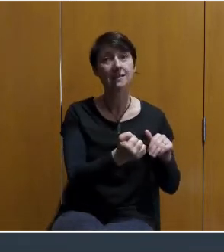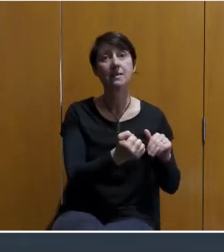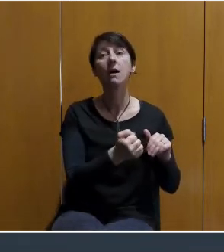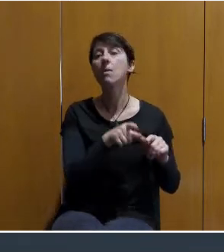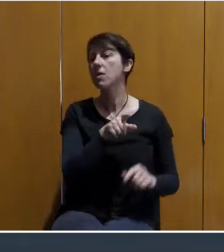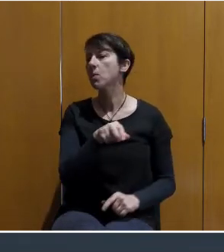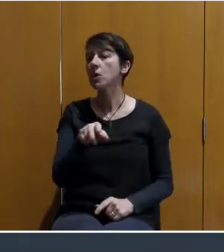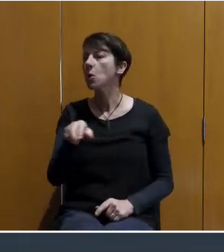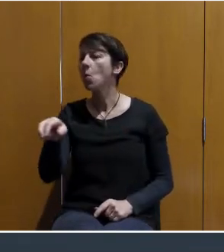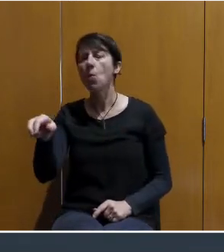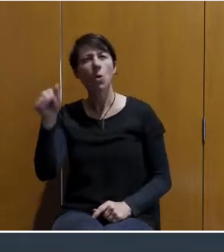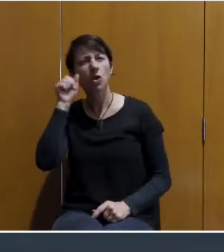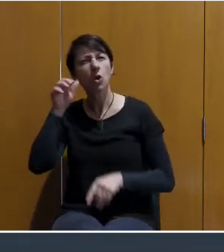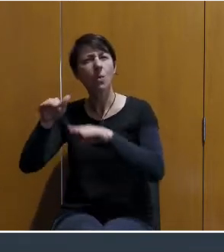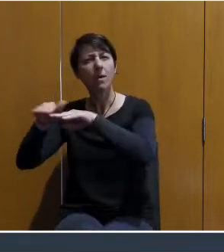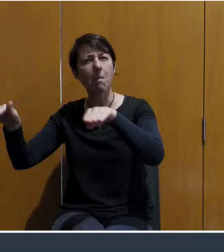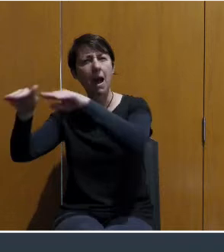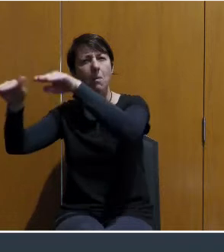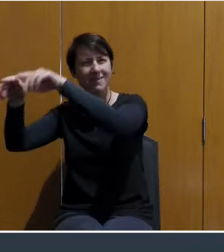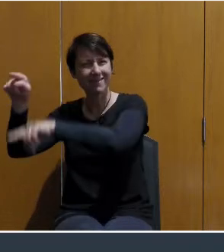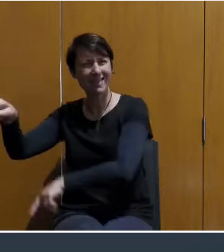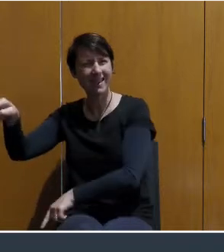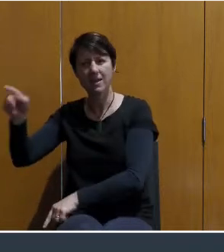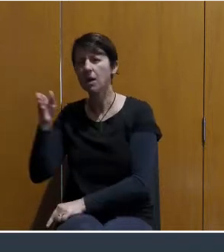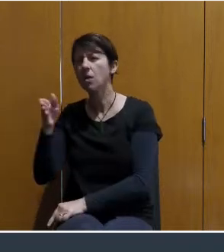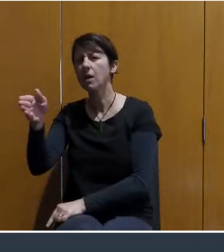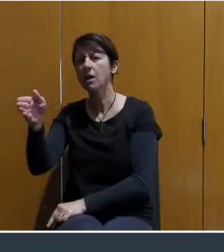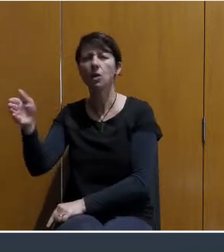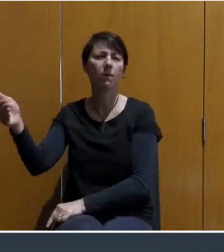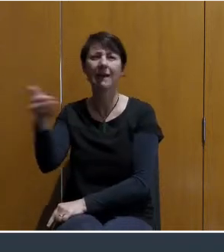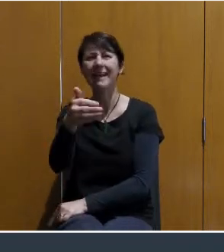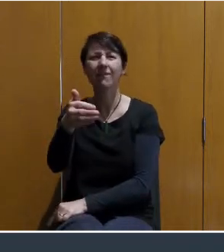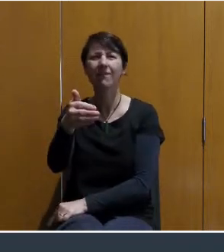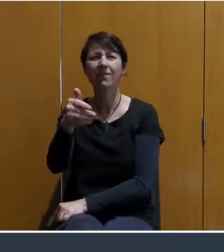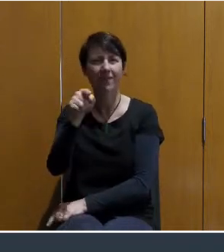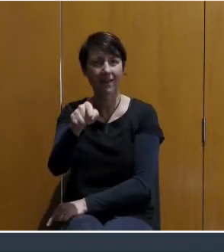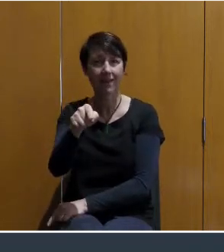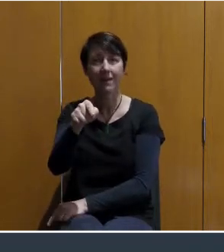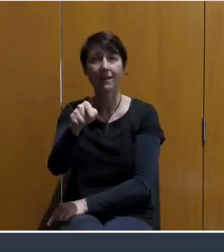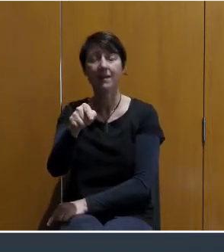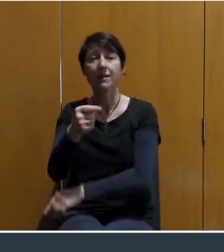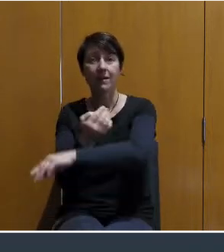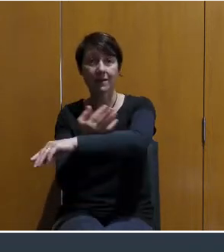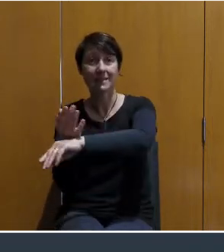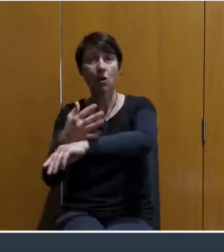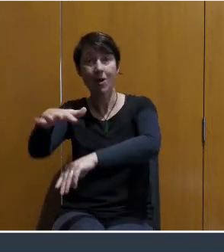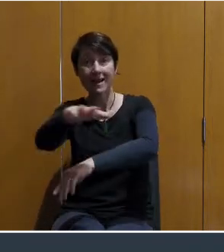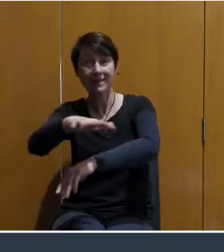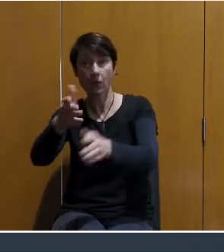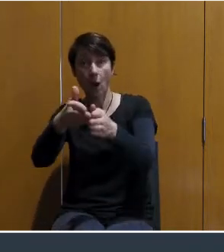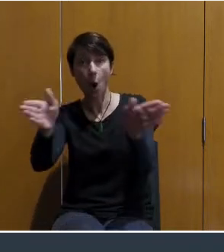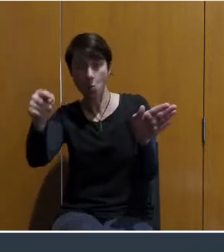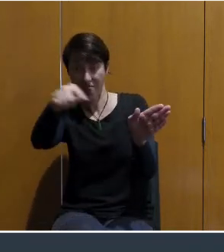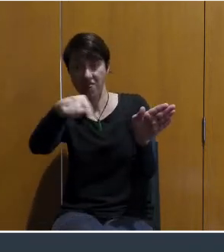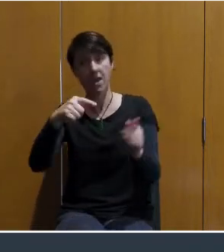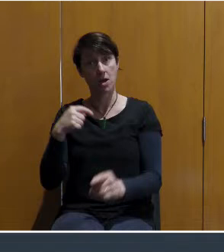the apartments are, you go left, go along there, there's an open area, sort of grass area, so I sort of let my dog off for a bit, just